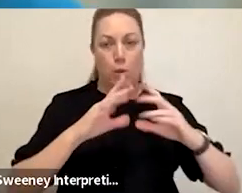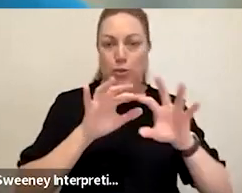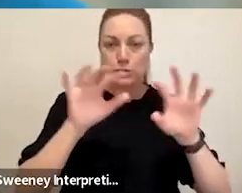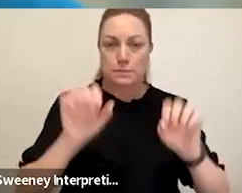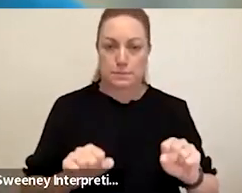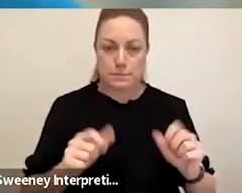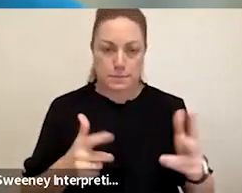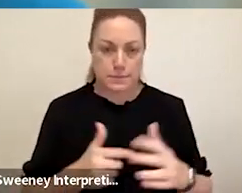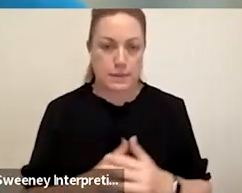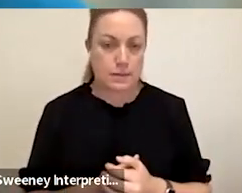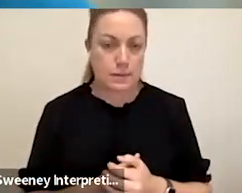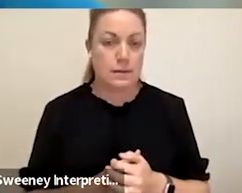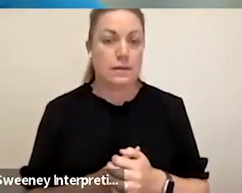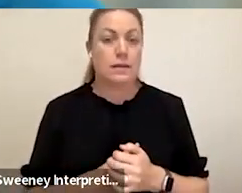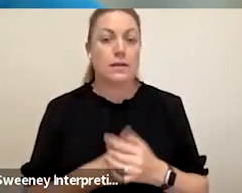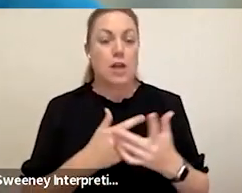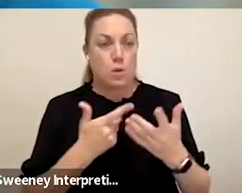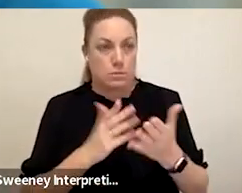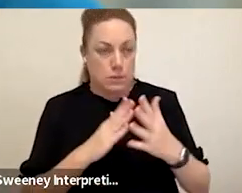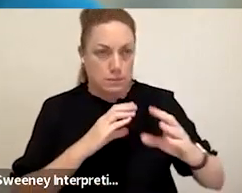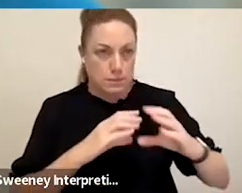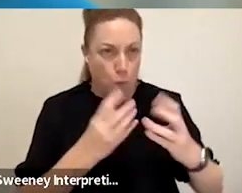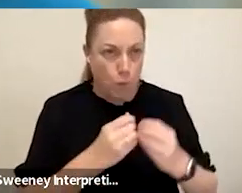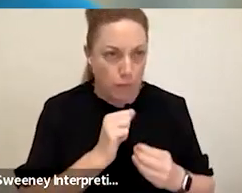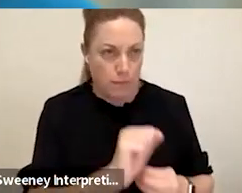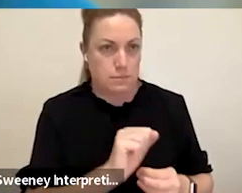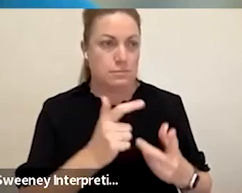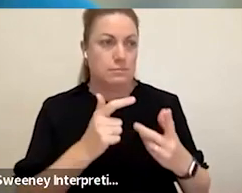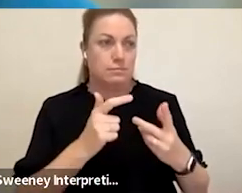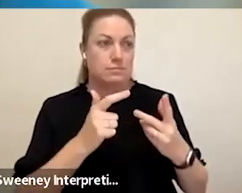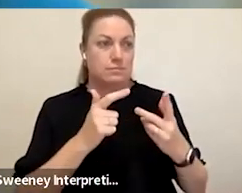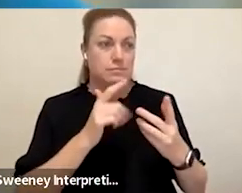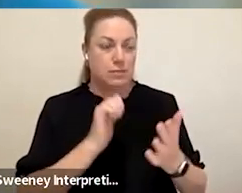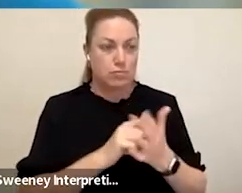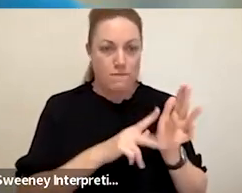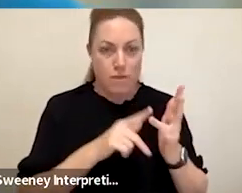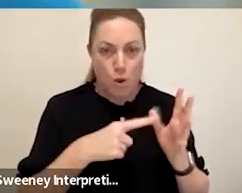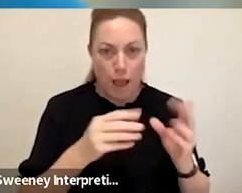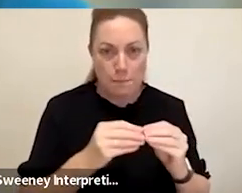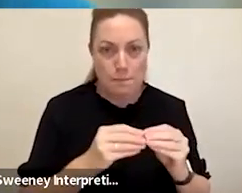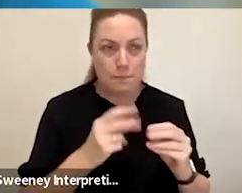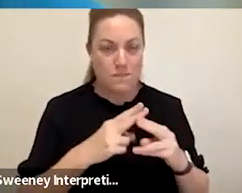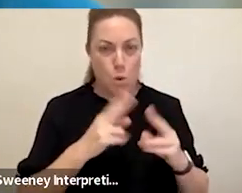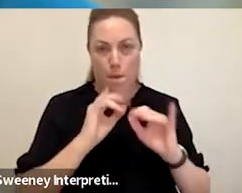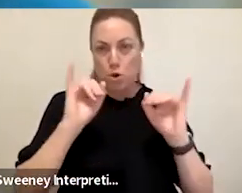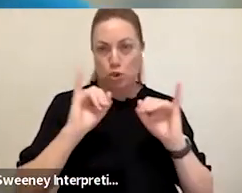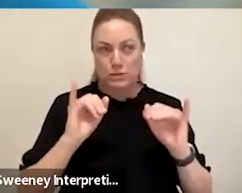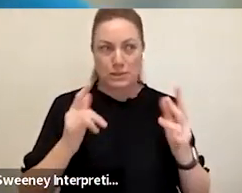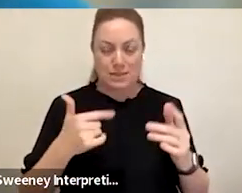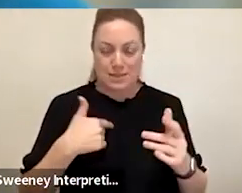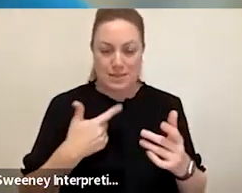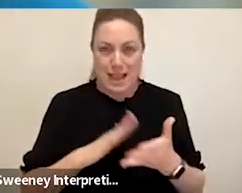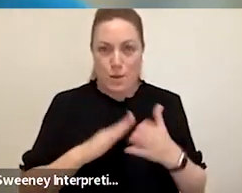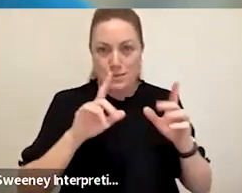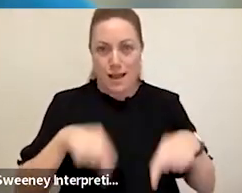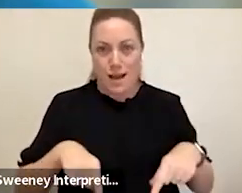devices, conversations and vocabulary around emergencies. So that's kind of where I got started. But